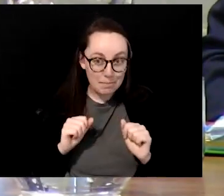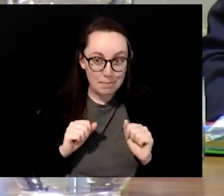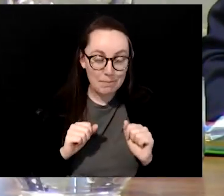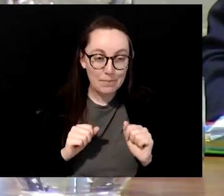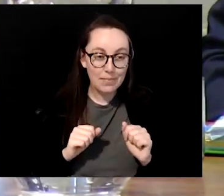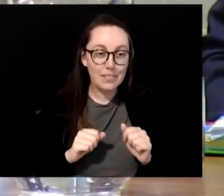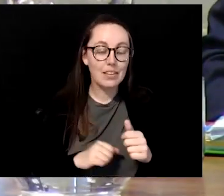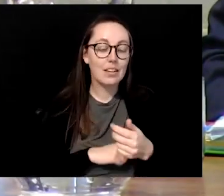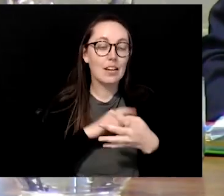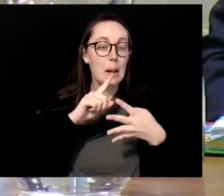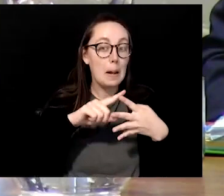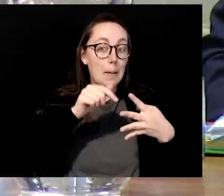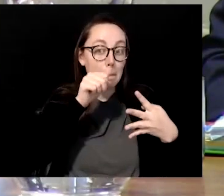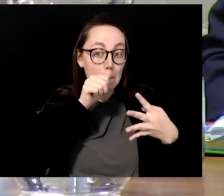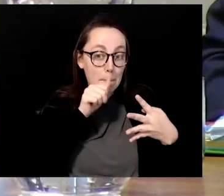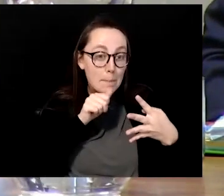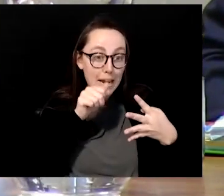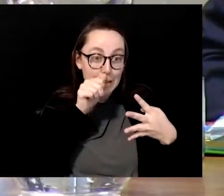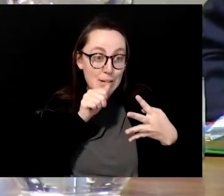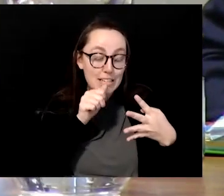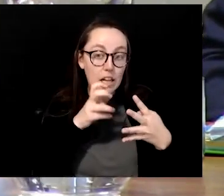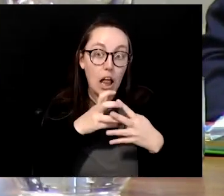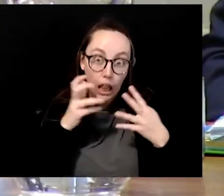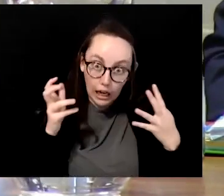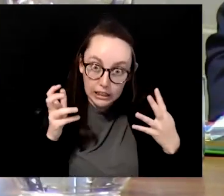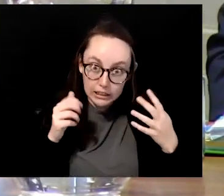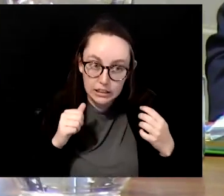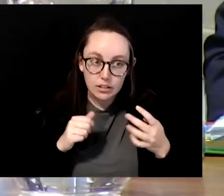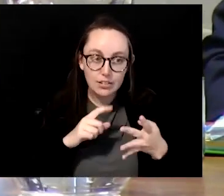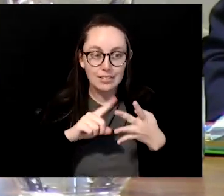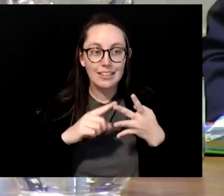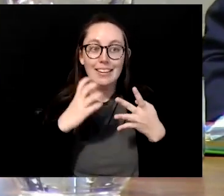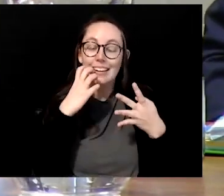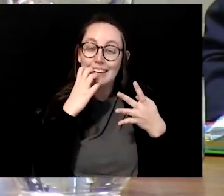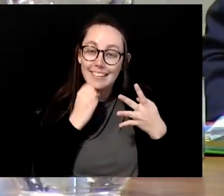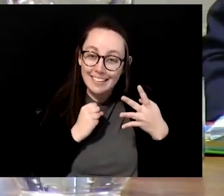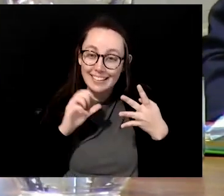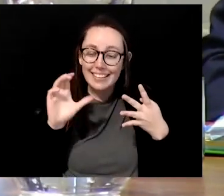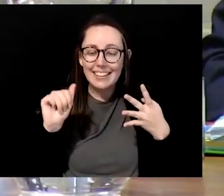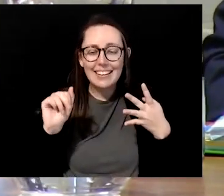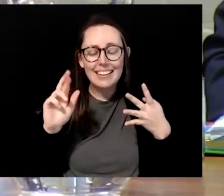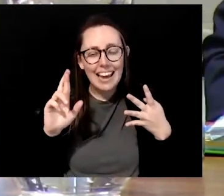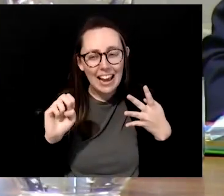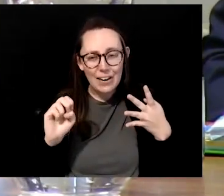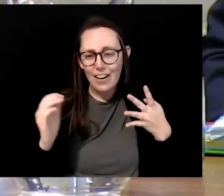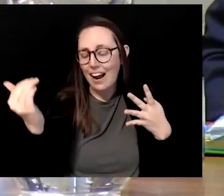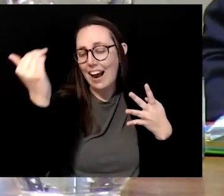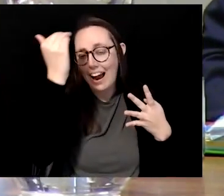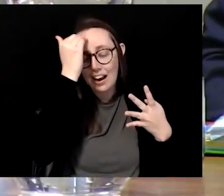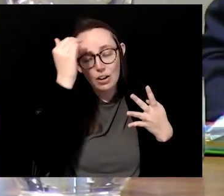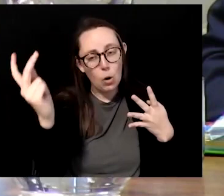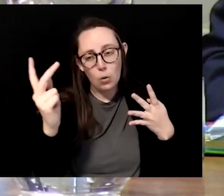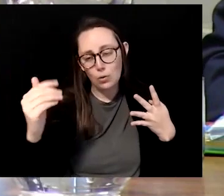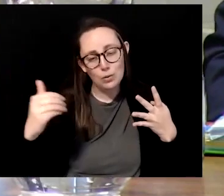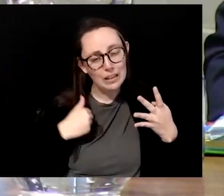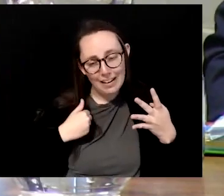patience lots of it care which I know you all have in spades